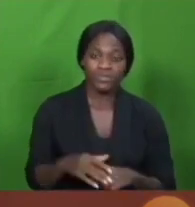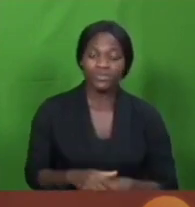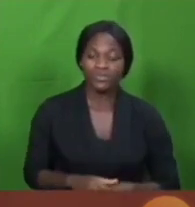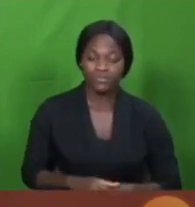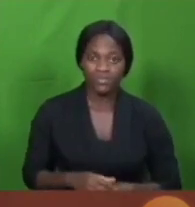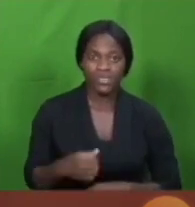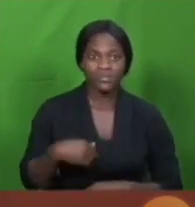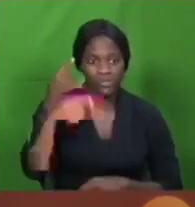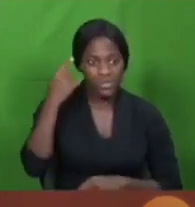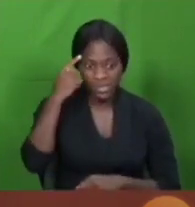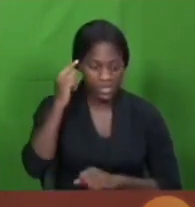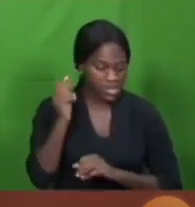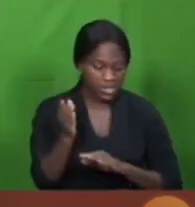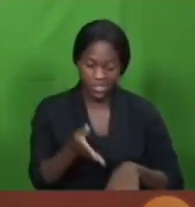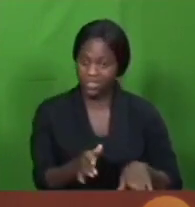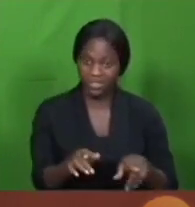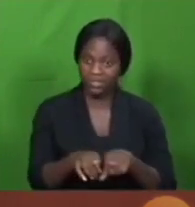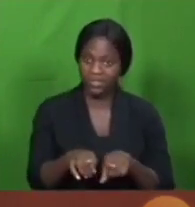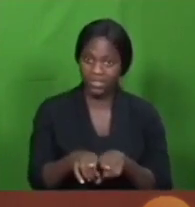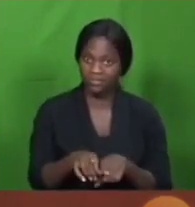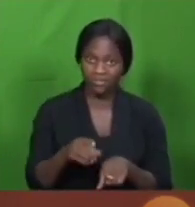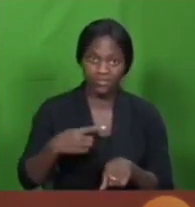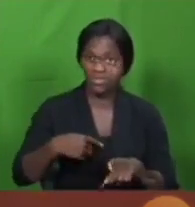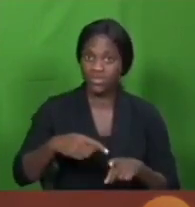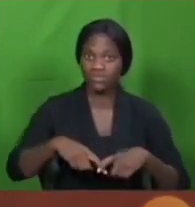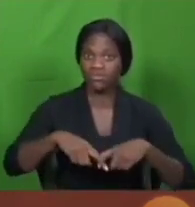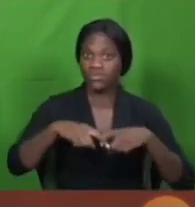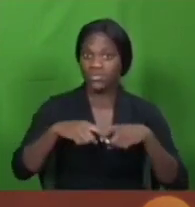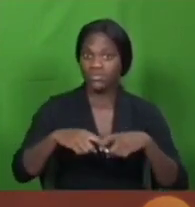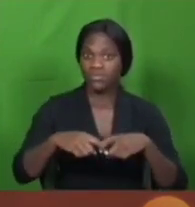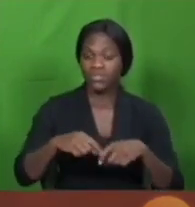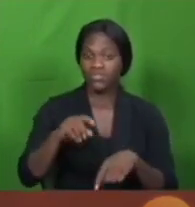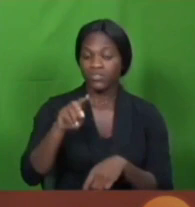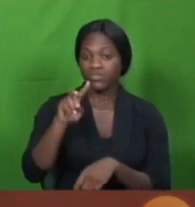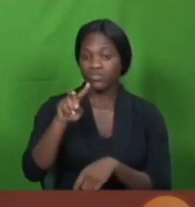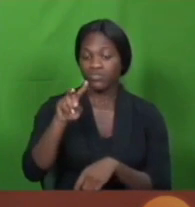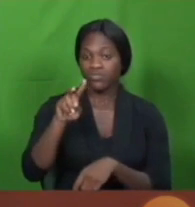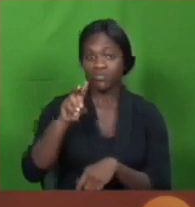think we should leave it as it is, sitting suspended at 2:52 p.m.